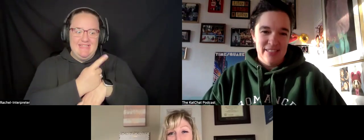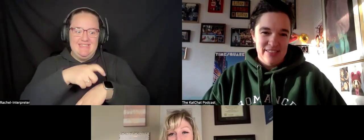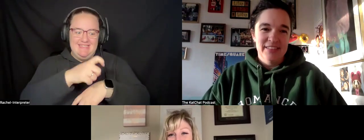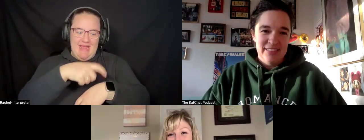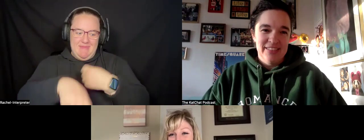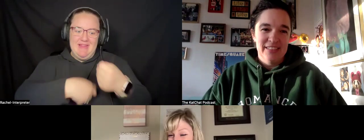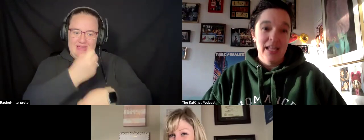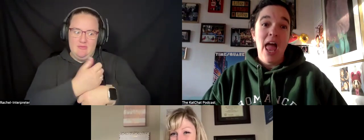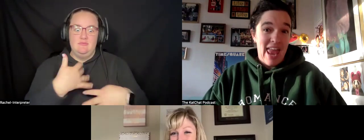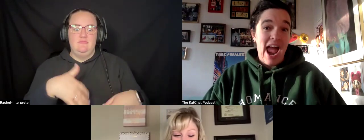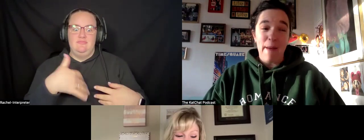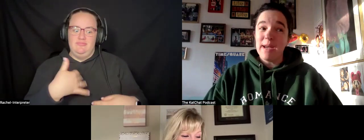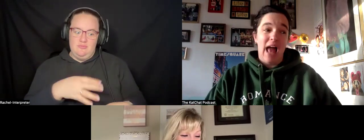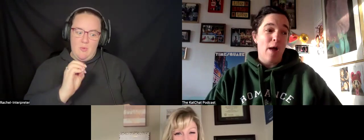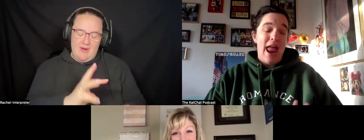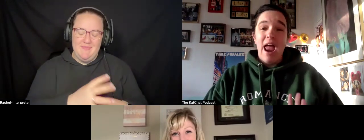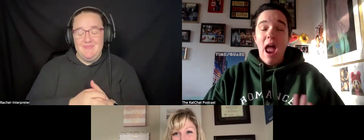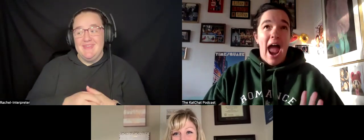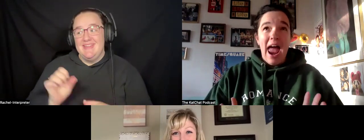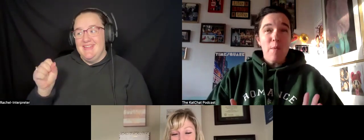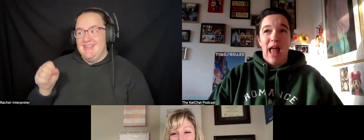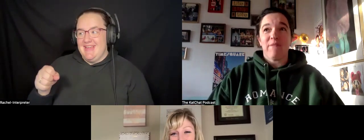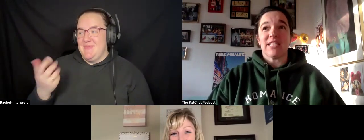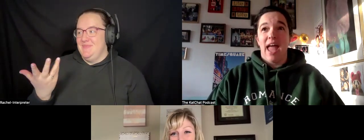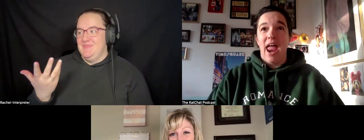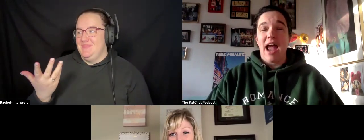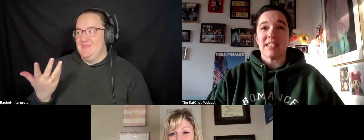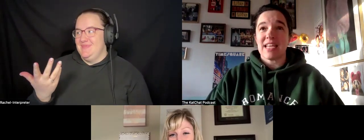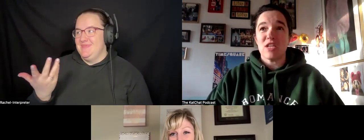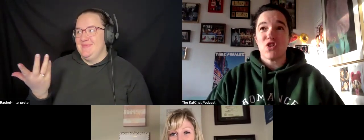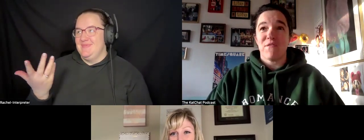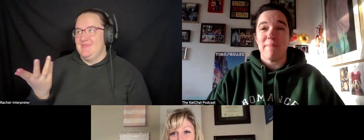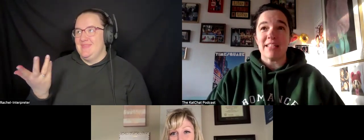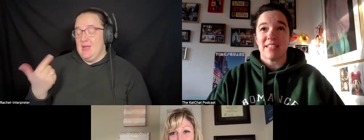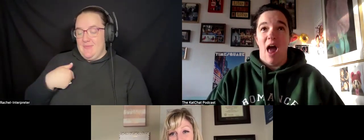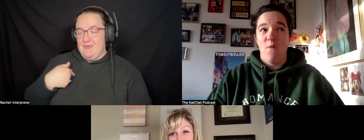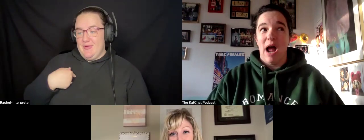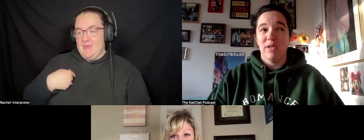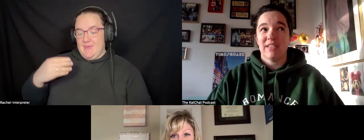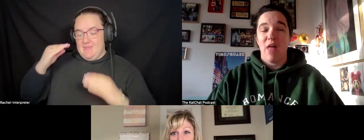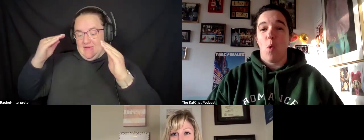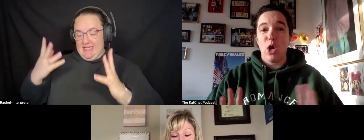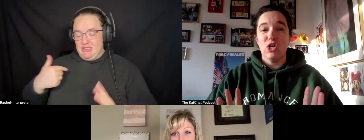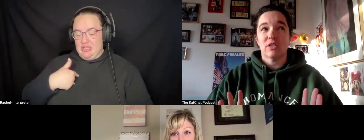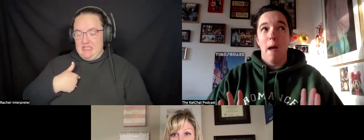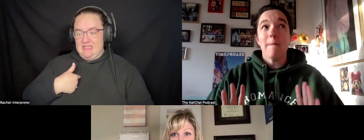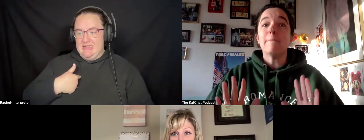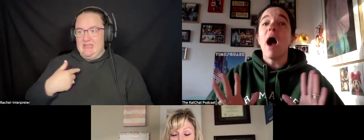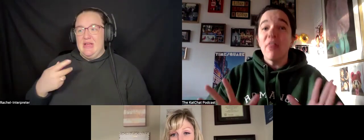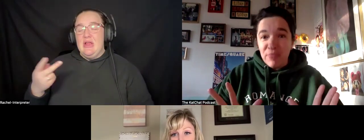year goes. Yeah, I would have to say, as a teacher for myself, I would say the